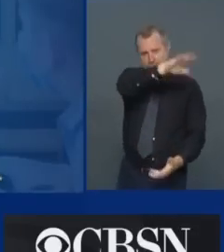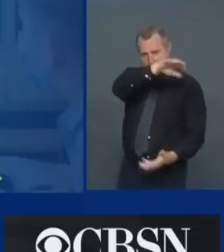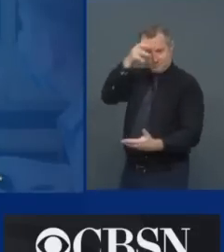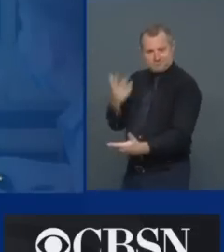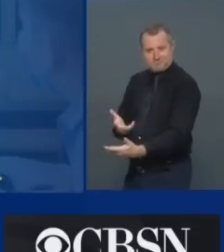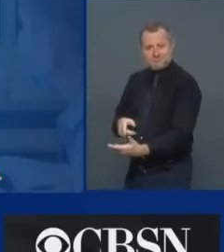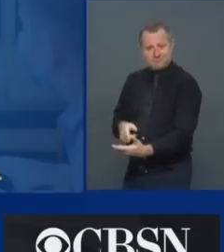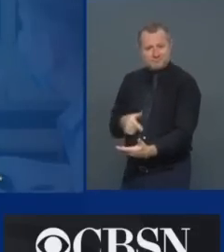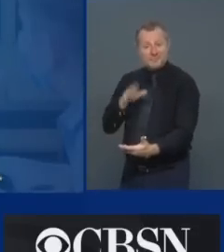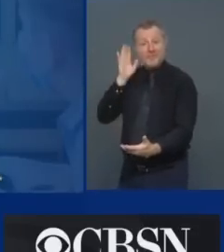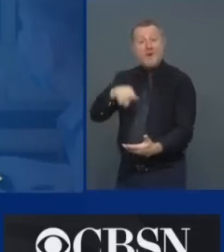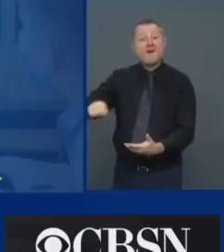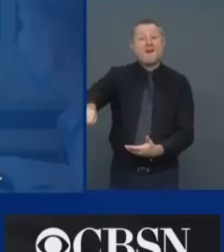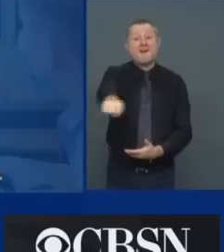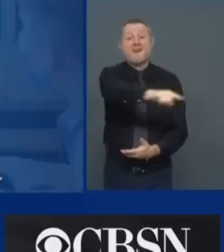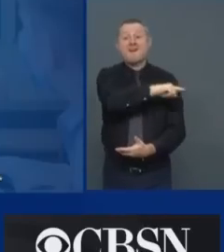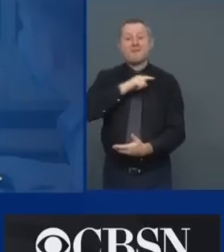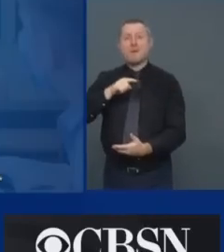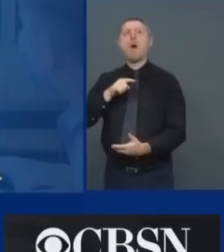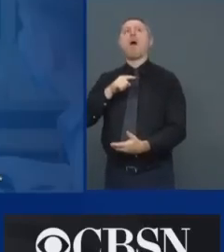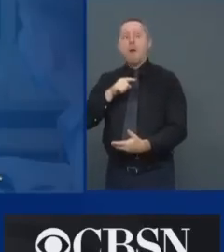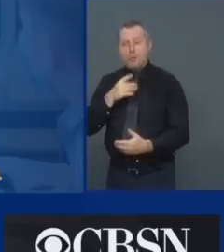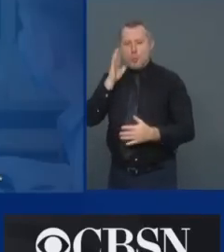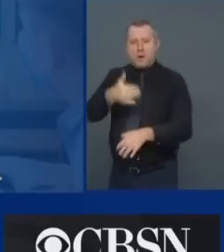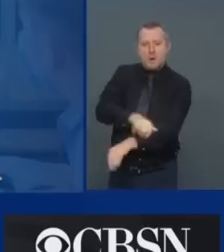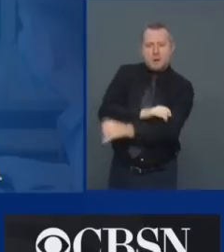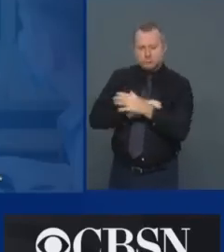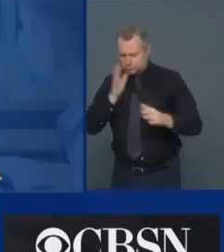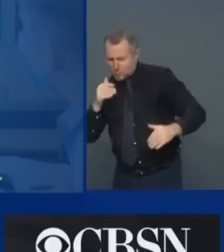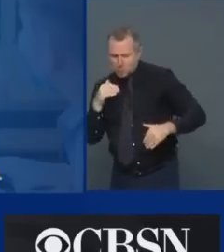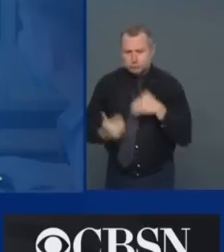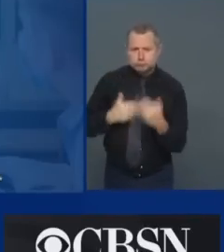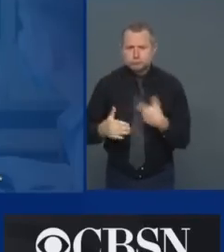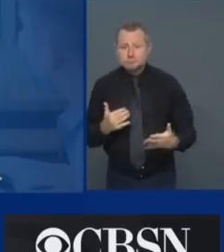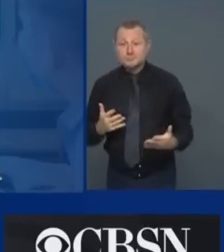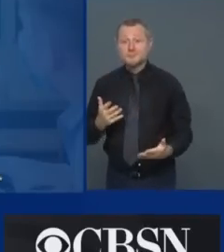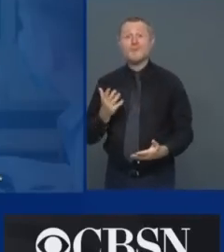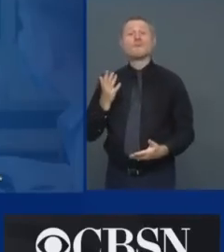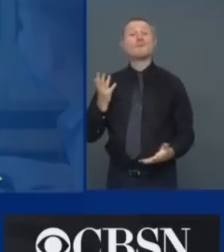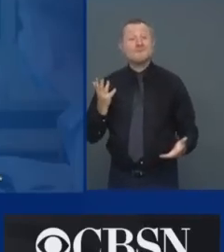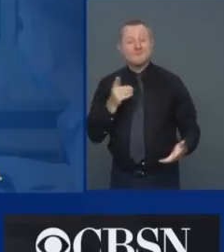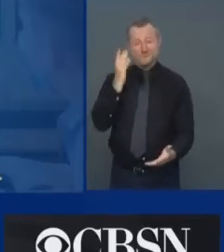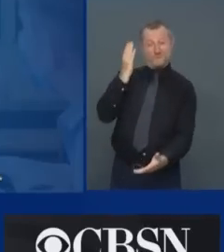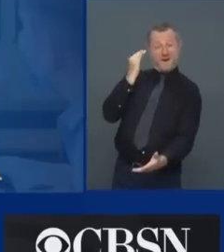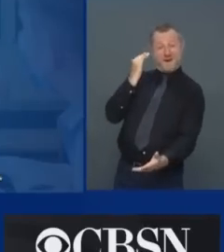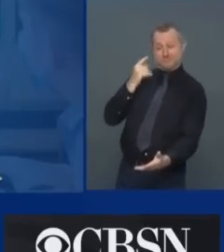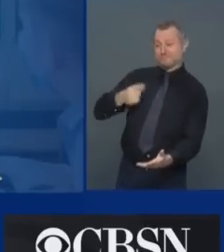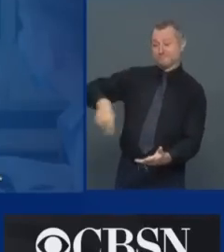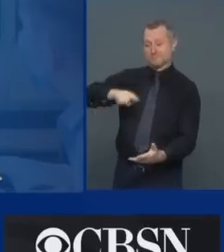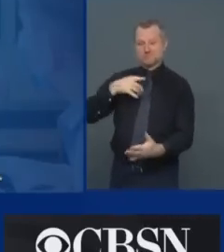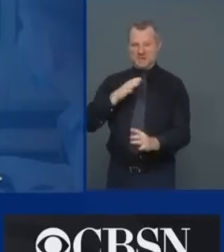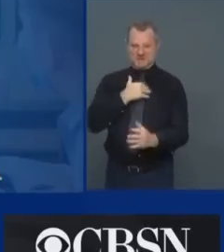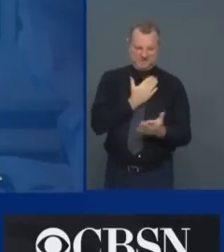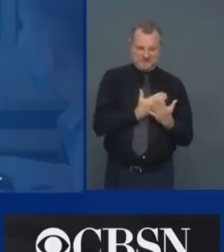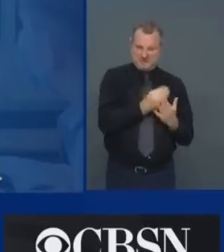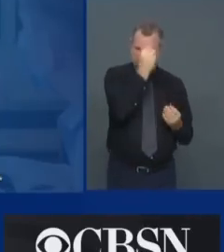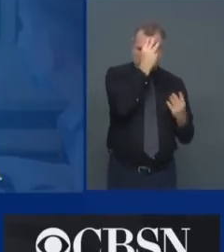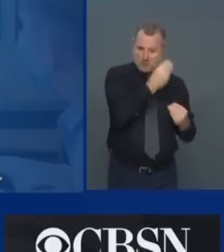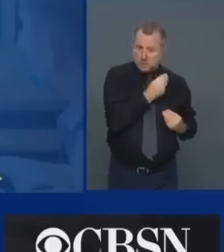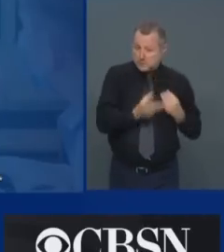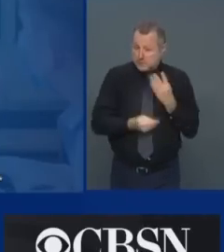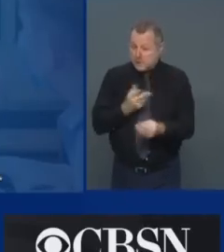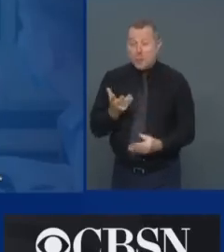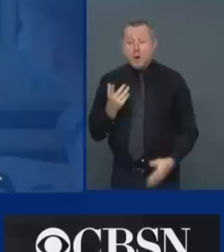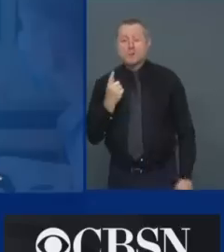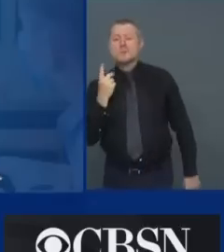because they have. That's how we know. Only 2 people passed away yesterday because New Yorkers act responsibly. But I have to get